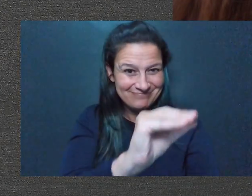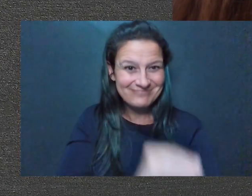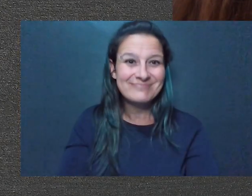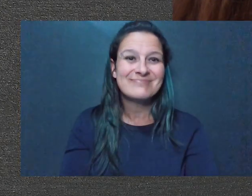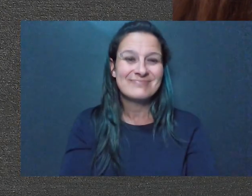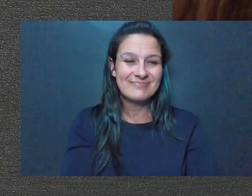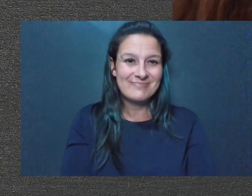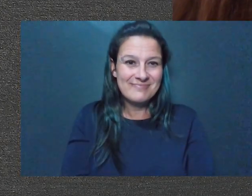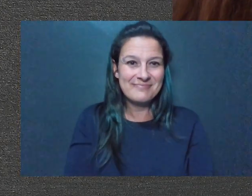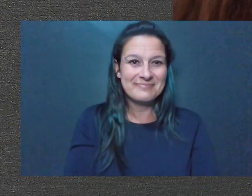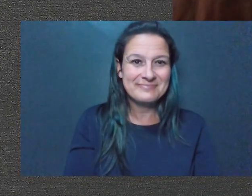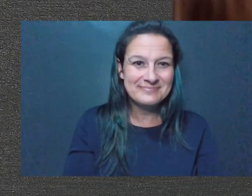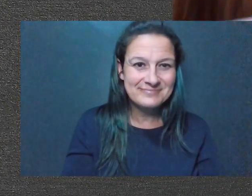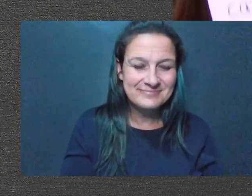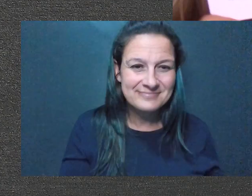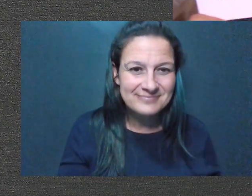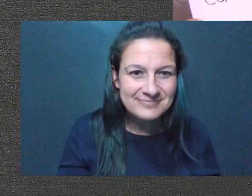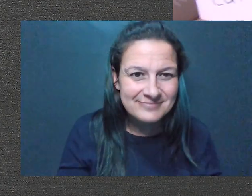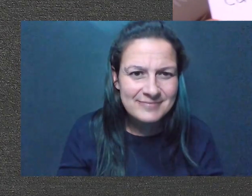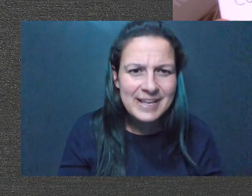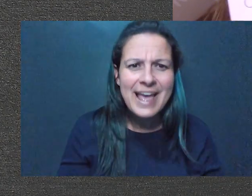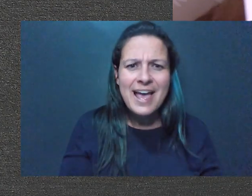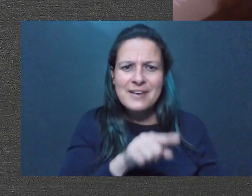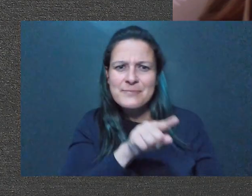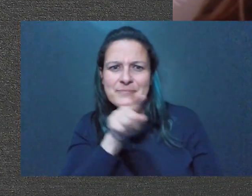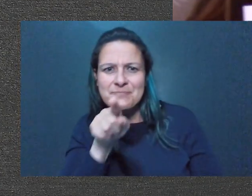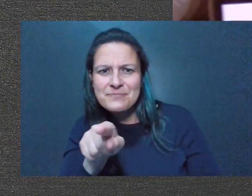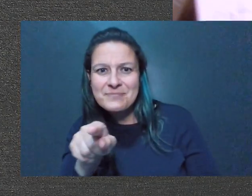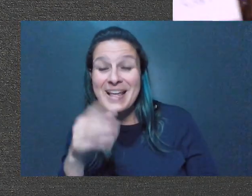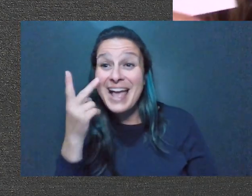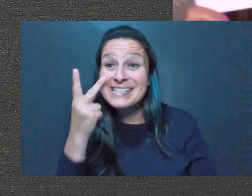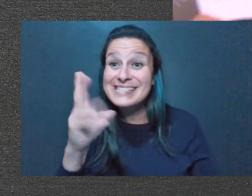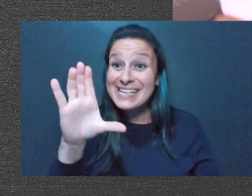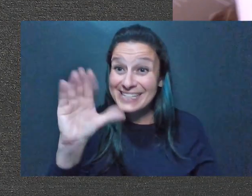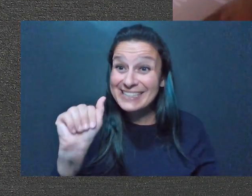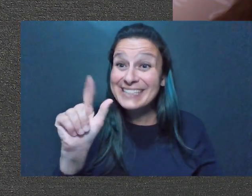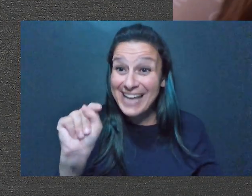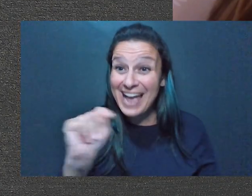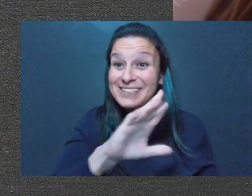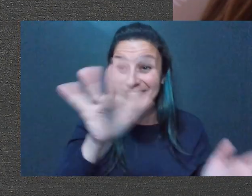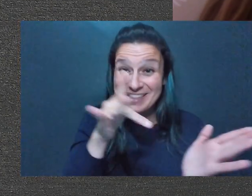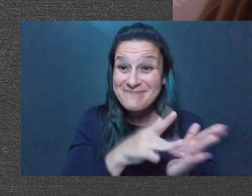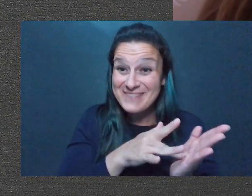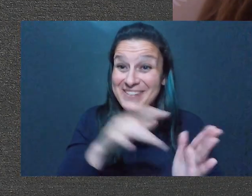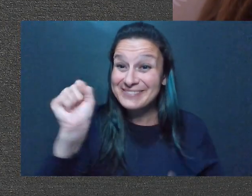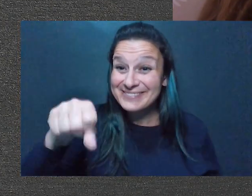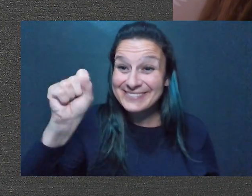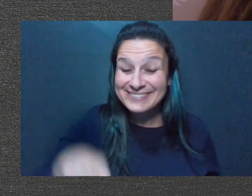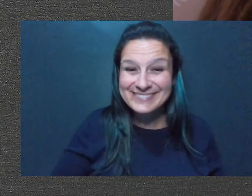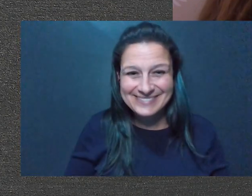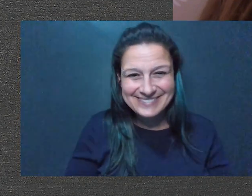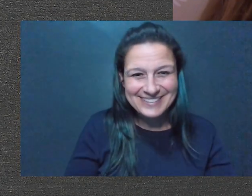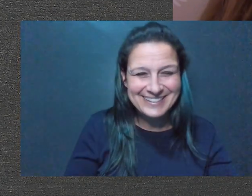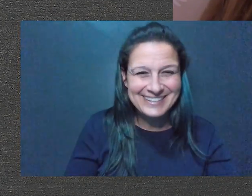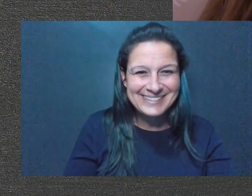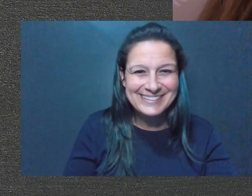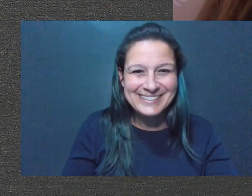of cereal. And on this side, I see cat right in the middle. Cat.